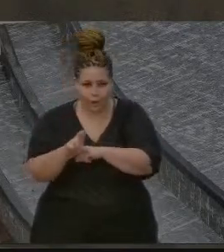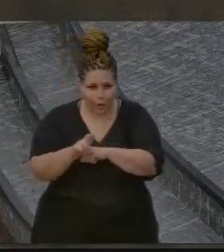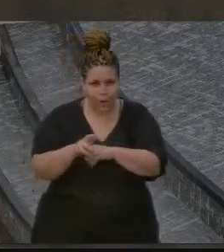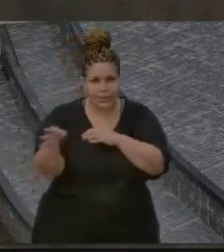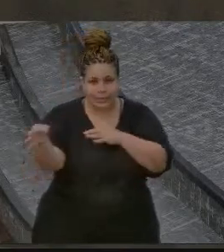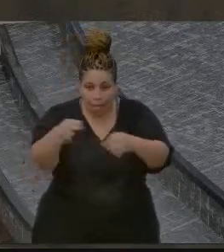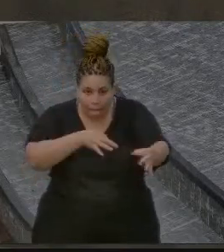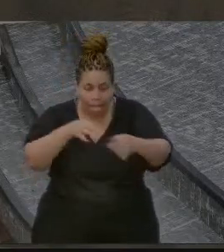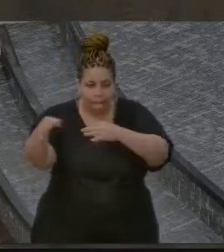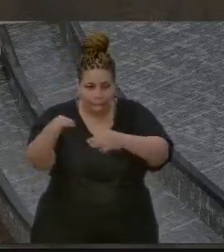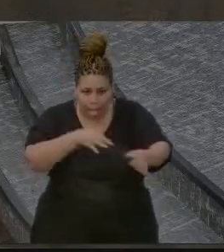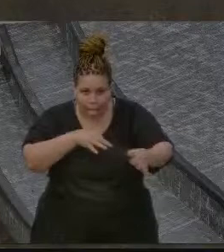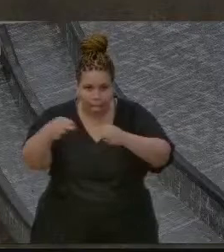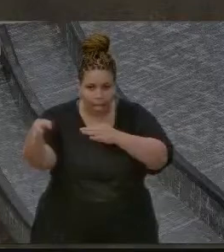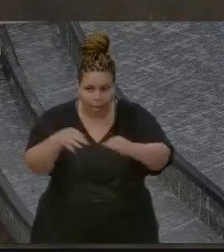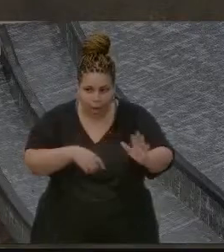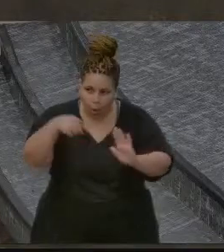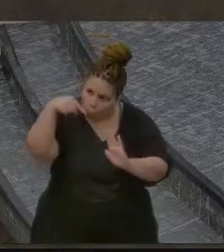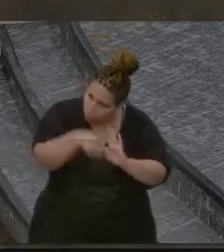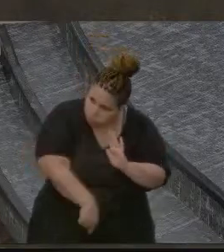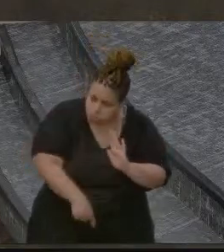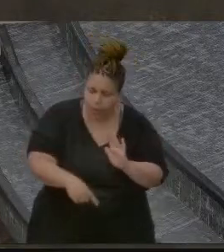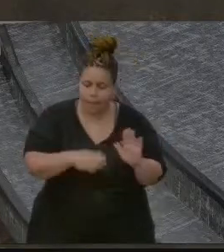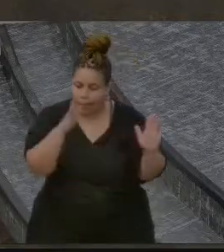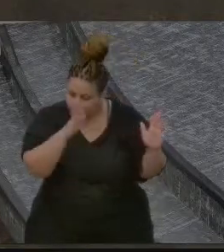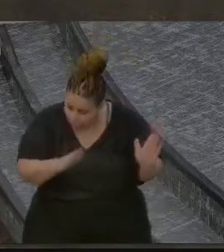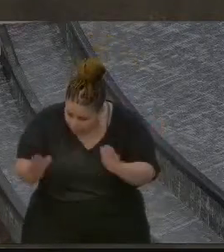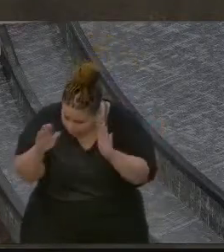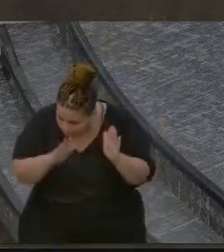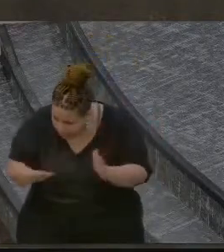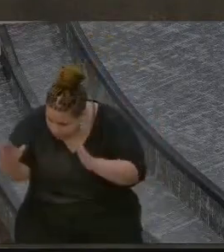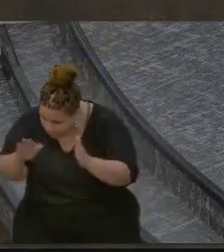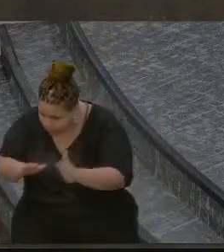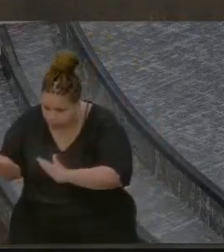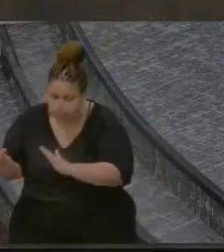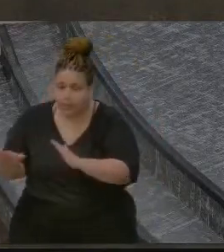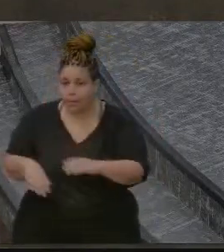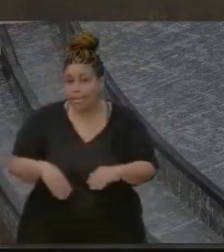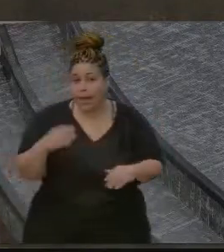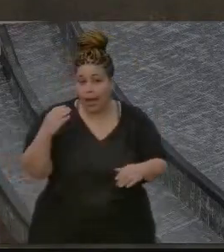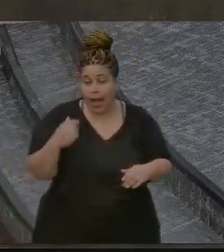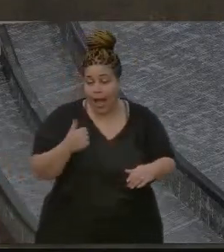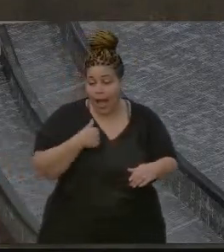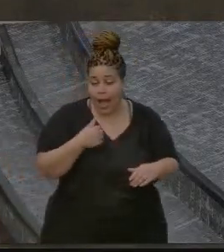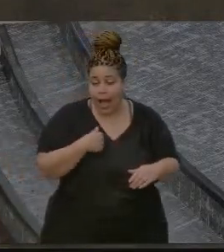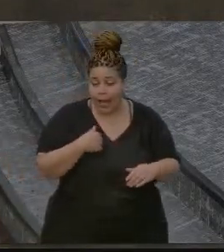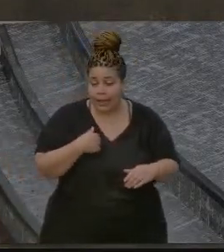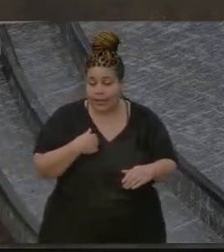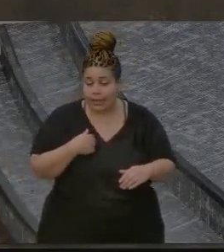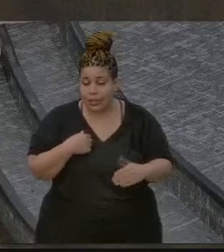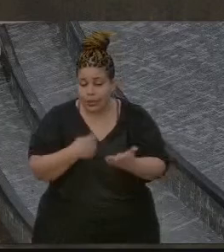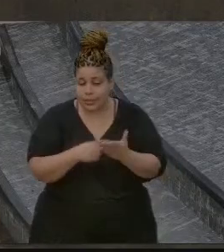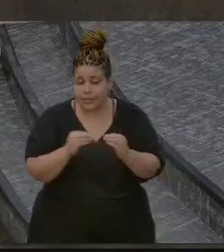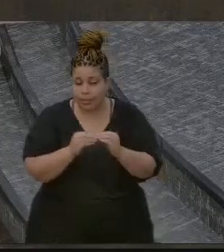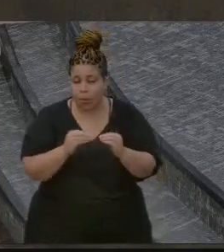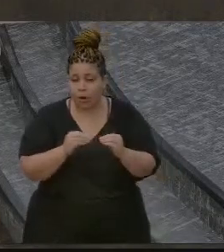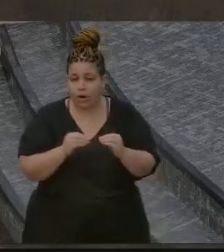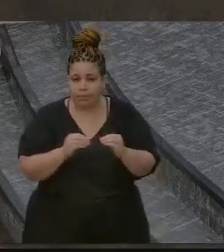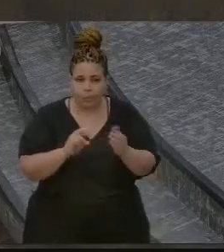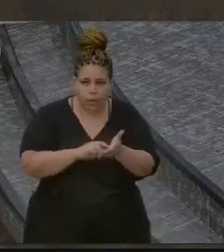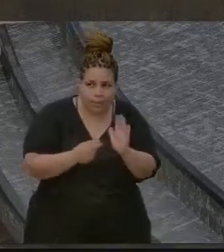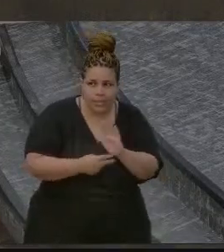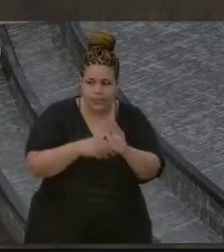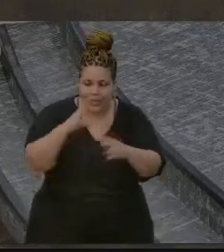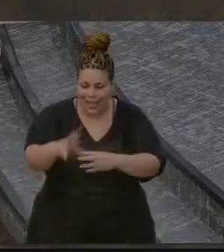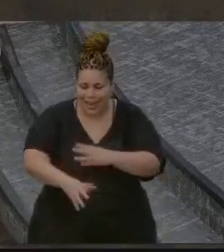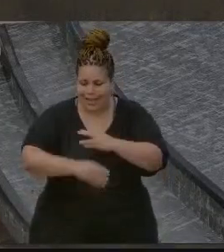we can, Dr. Askew and I can get into even this week's board update of what that additional support around the